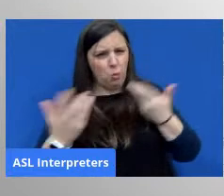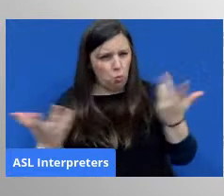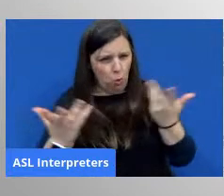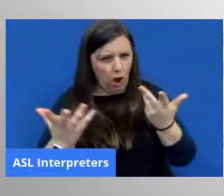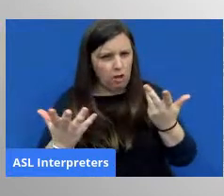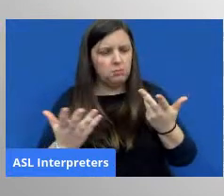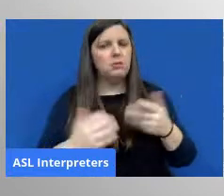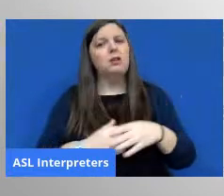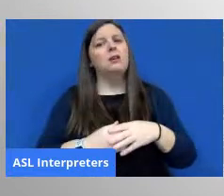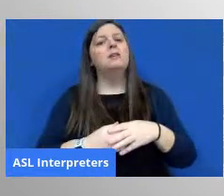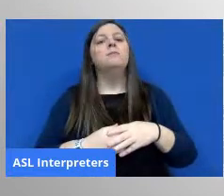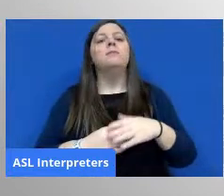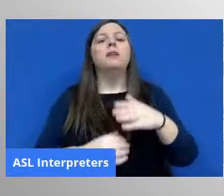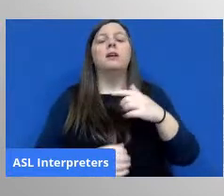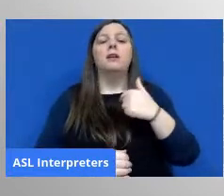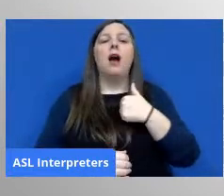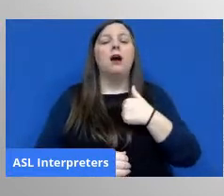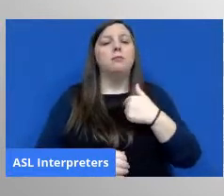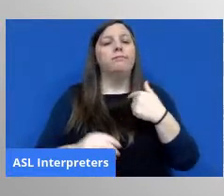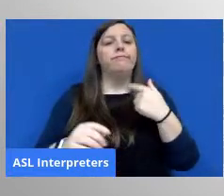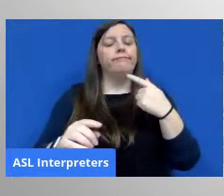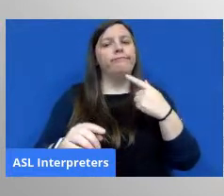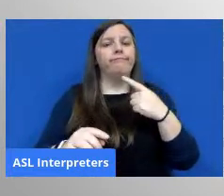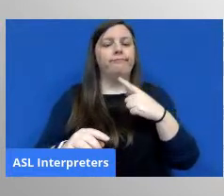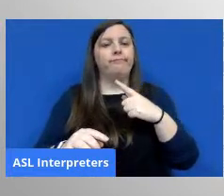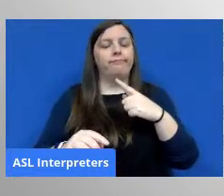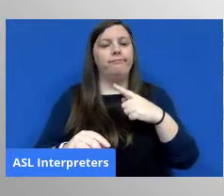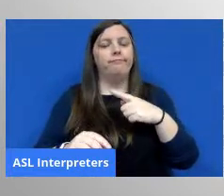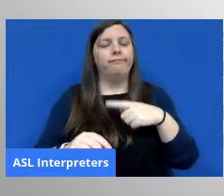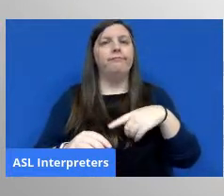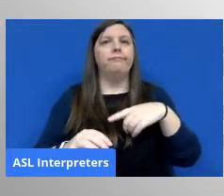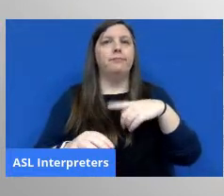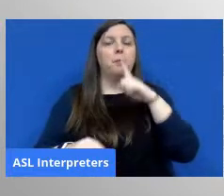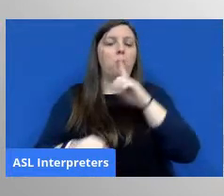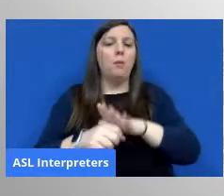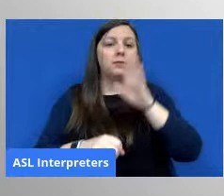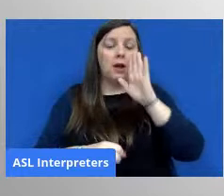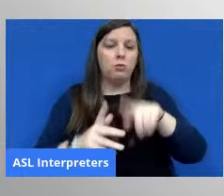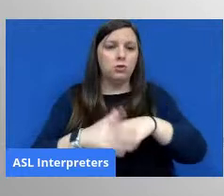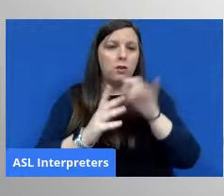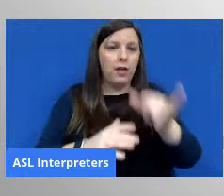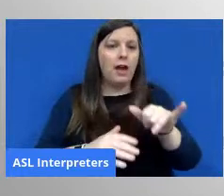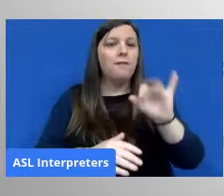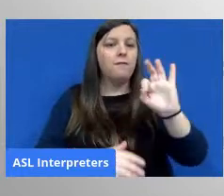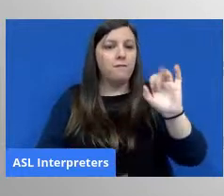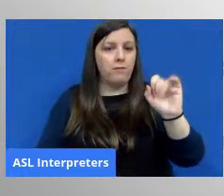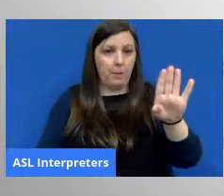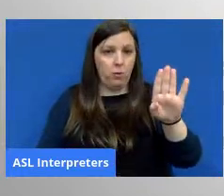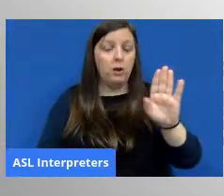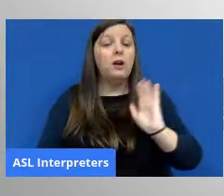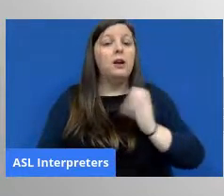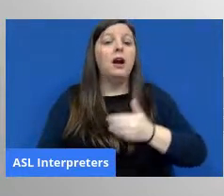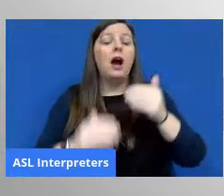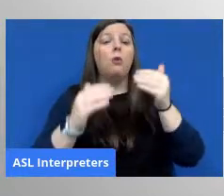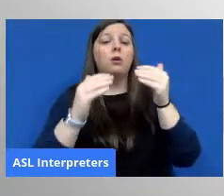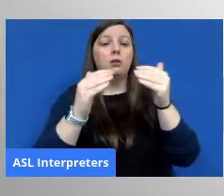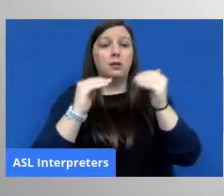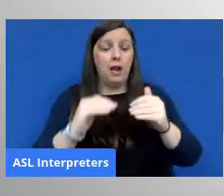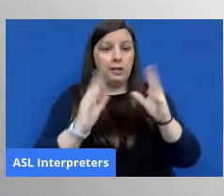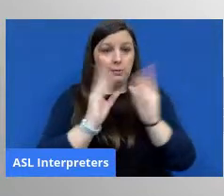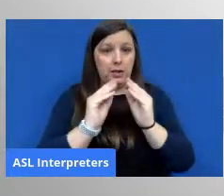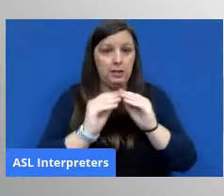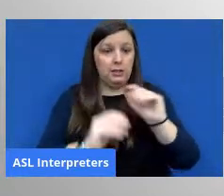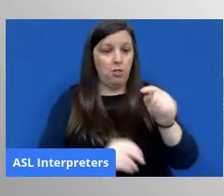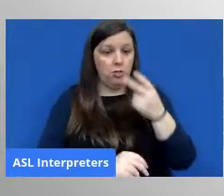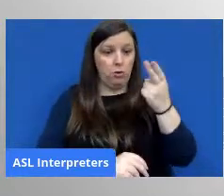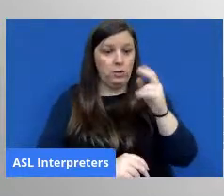in February. Our next policy meeting is Thursday, January 21st, and the agenda